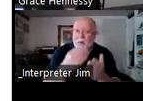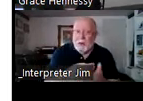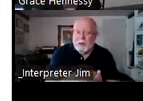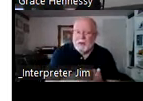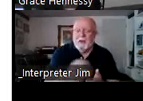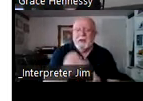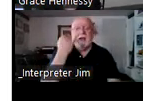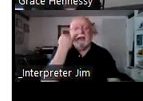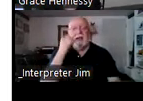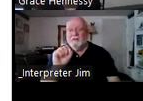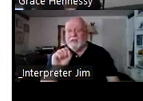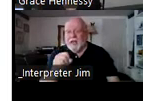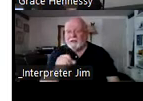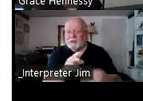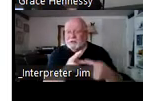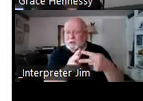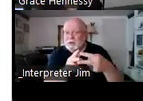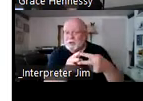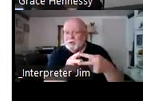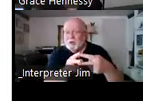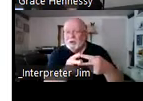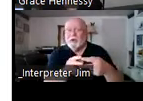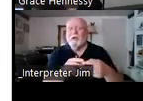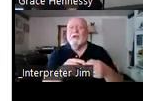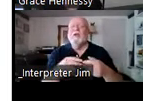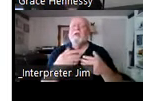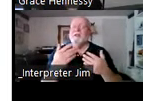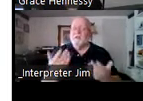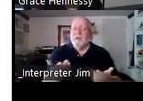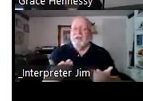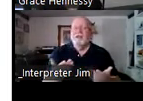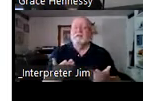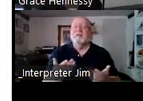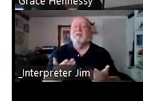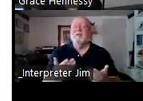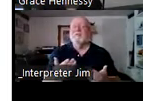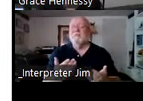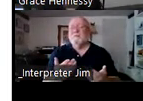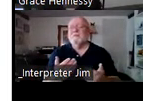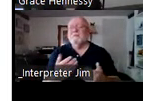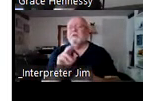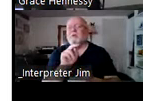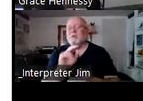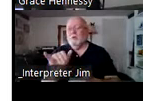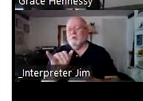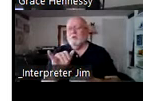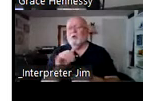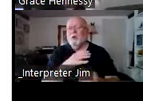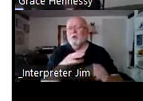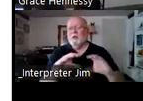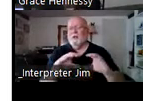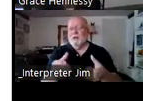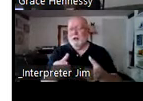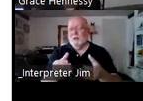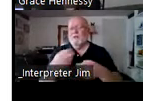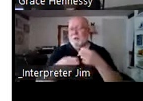yes to one or both of these questions. In the information that the New York Council on Problem